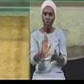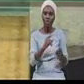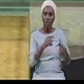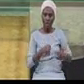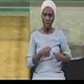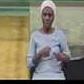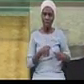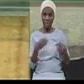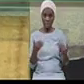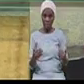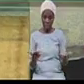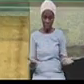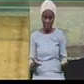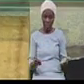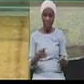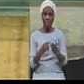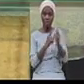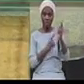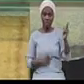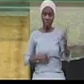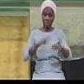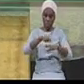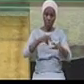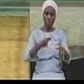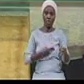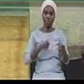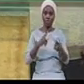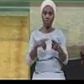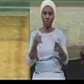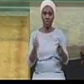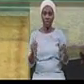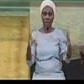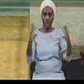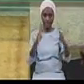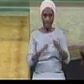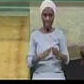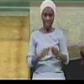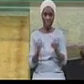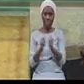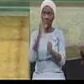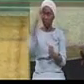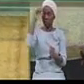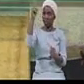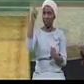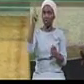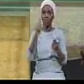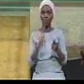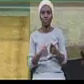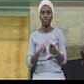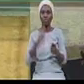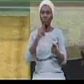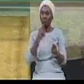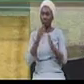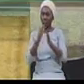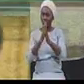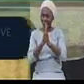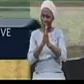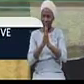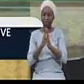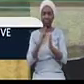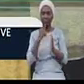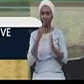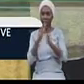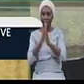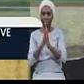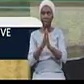us to solemn assembly. Here is the Lord calling us to real fervent praying. Here is the Lord calling us